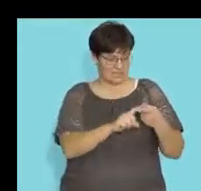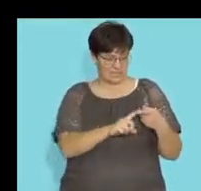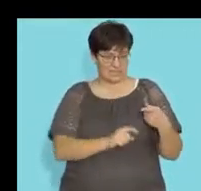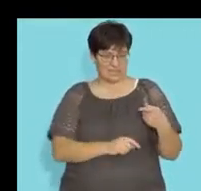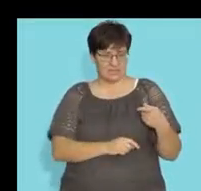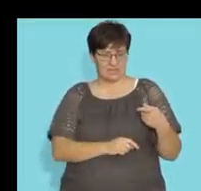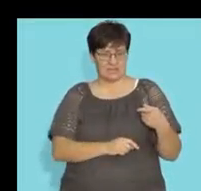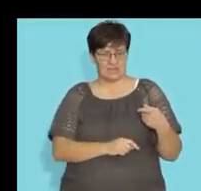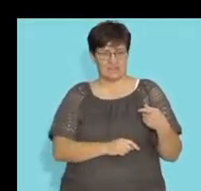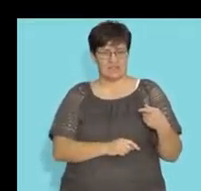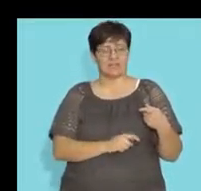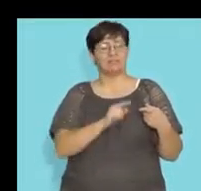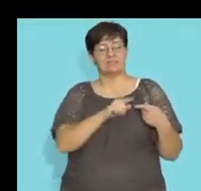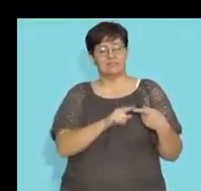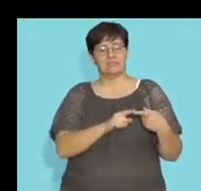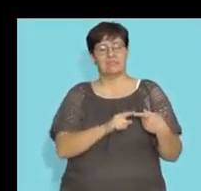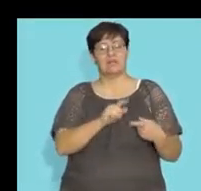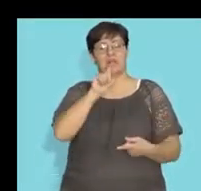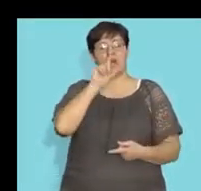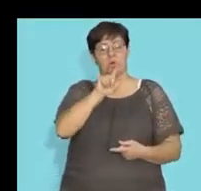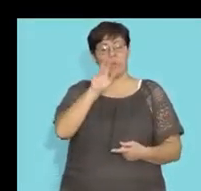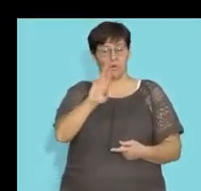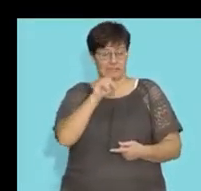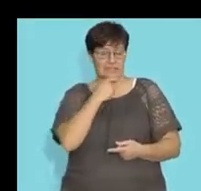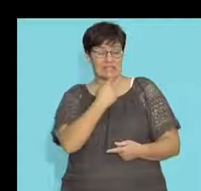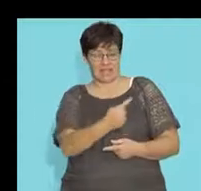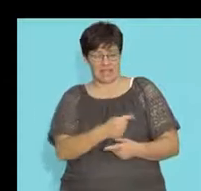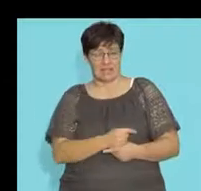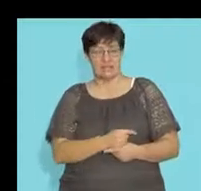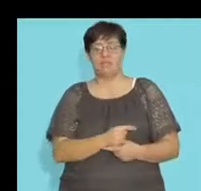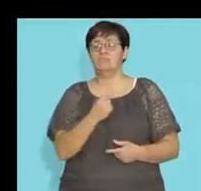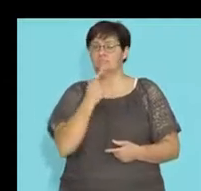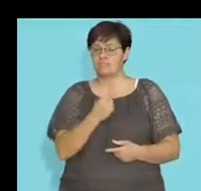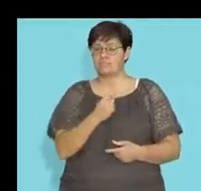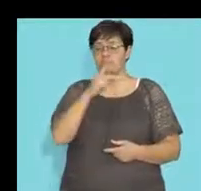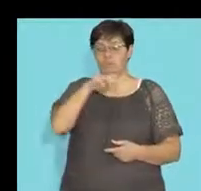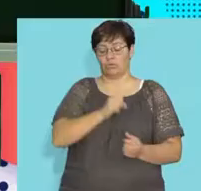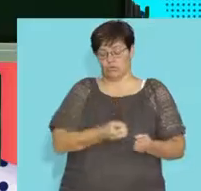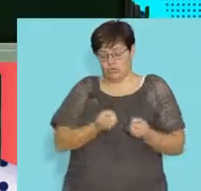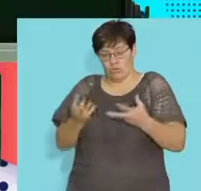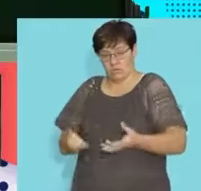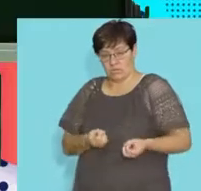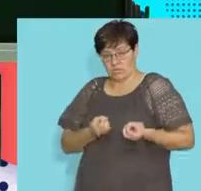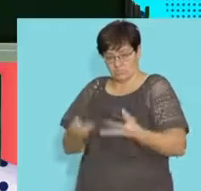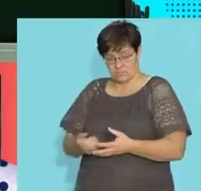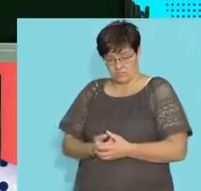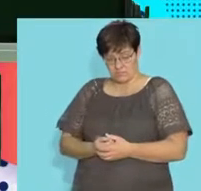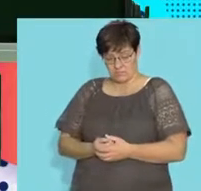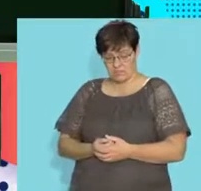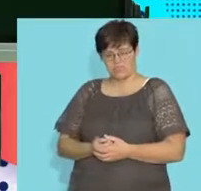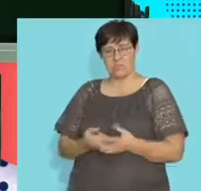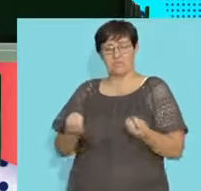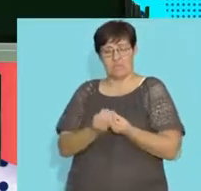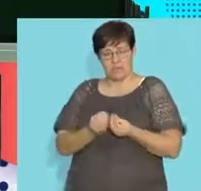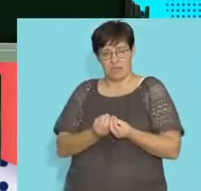acid. What is an acid again? We've learned that the Lorry-Bronsted model says that an acid is a proton donor.